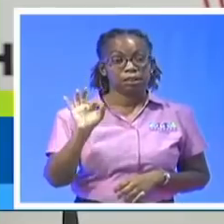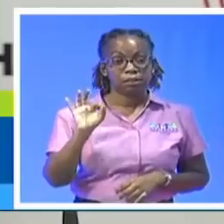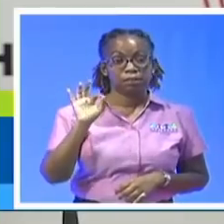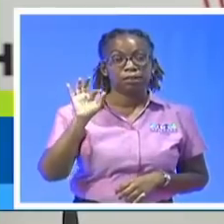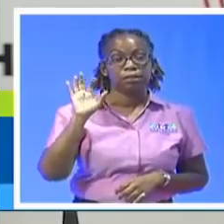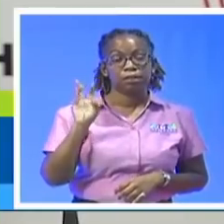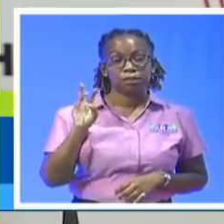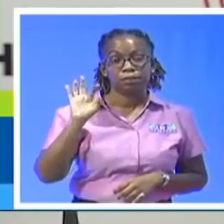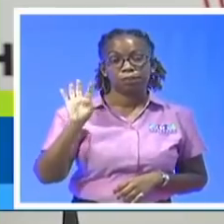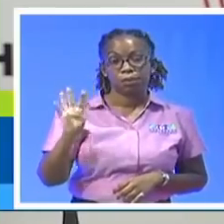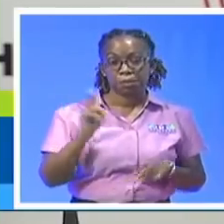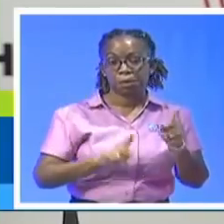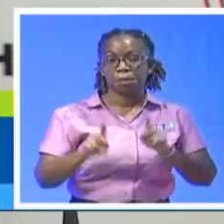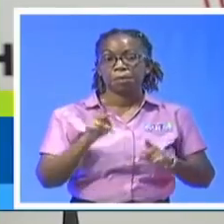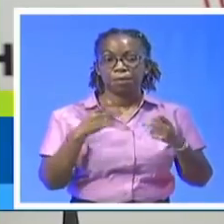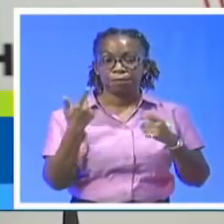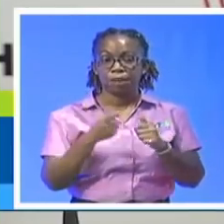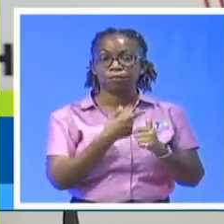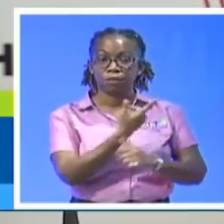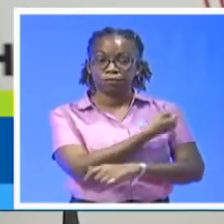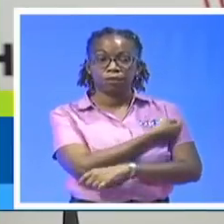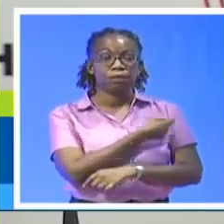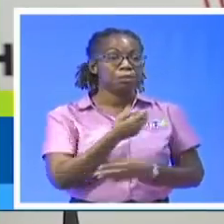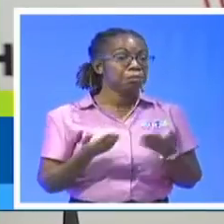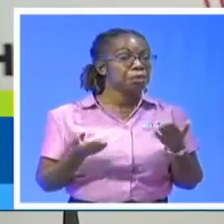639,964, which is about